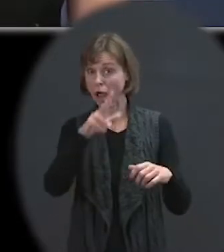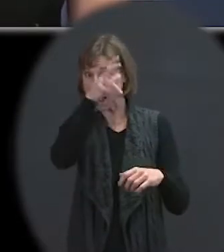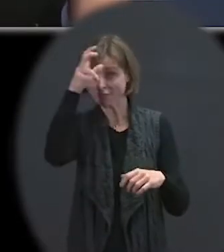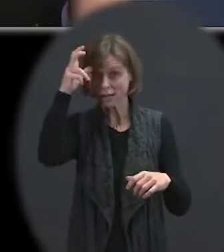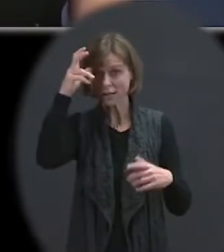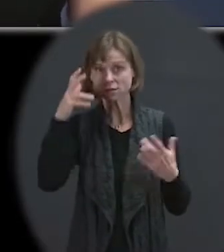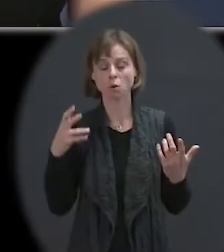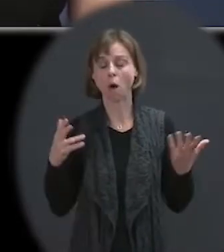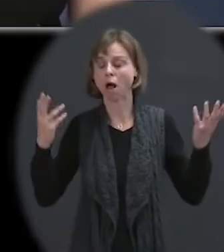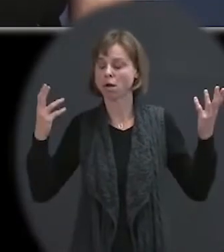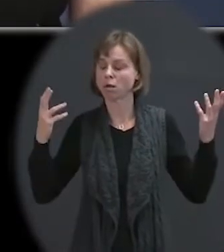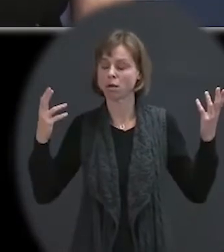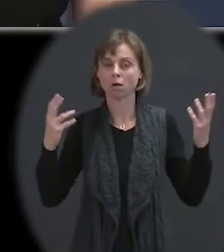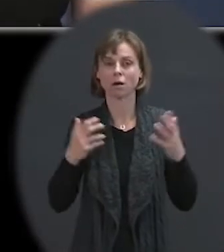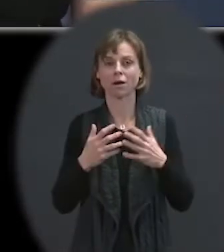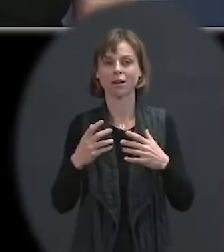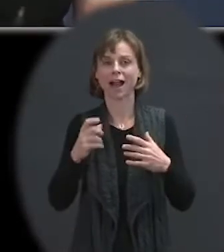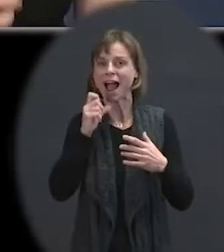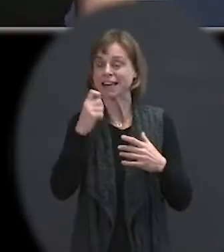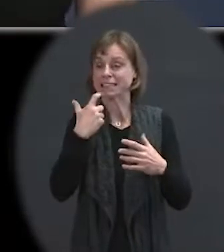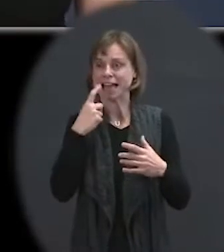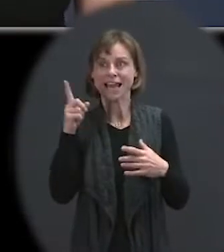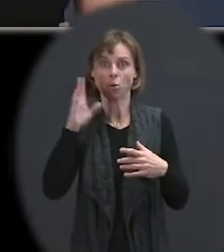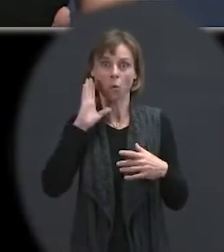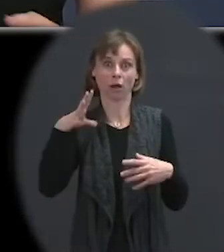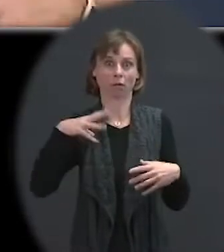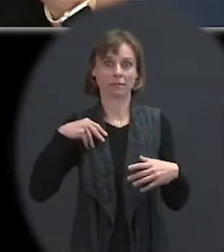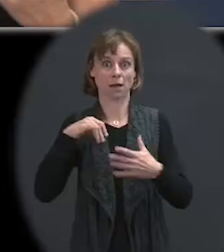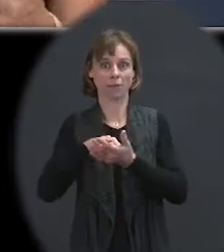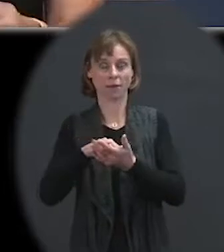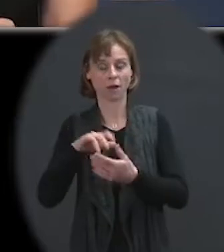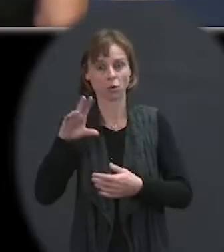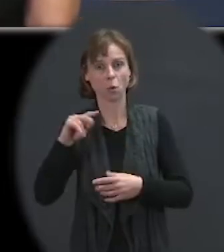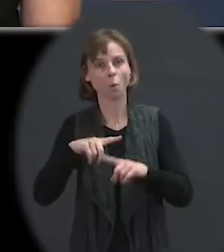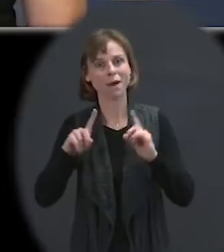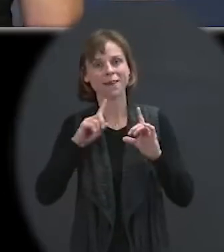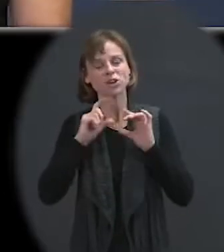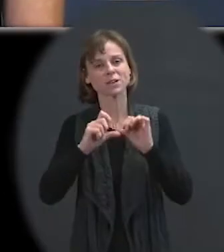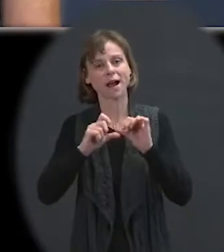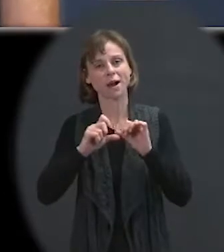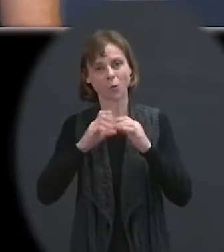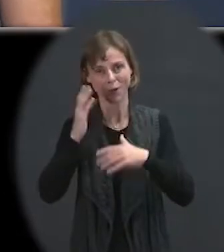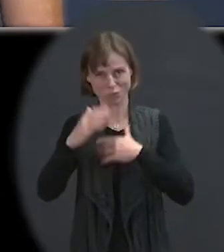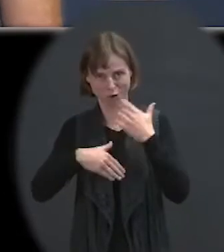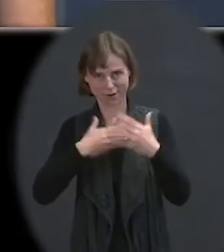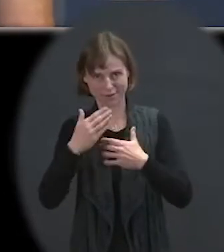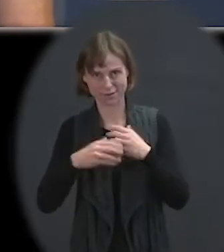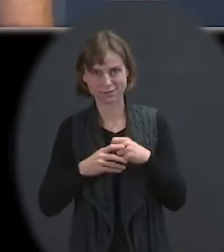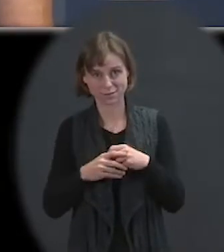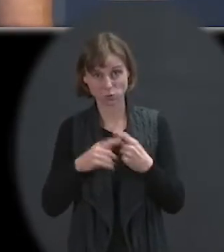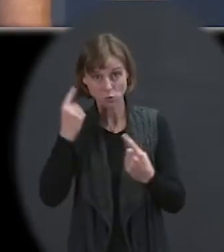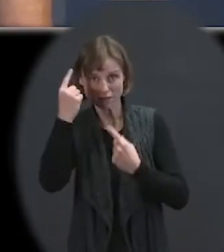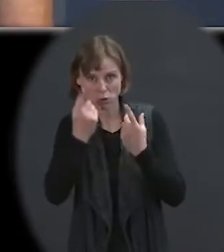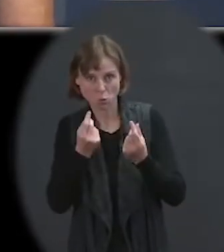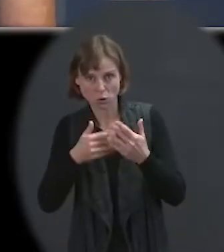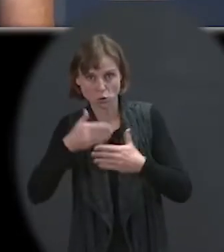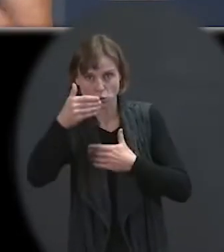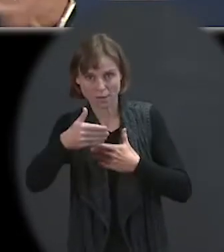say he would know. I don't think he would say he'd be okay with that. But again, there's an ongoing process of considering the next steps in